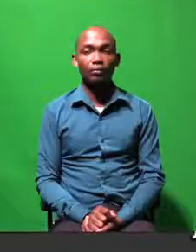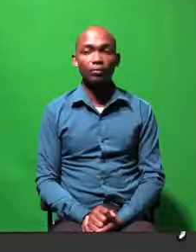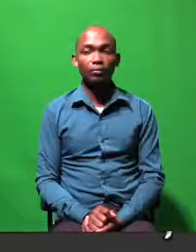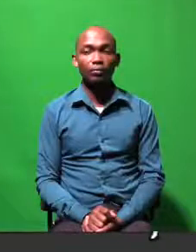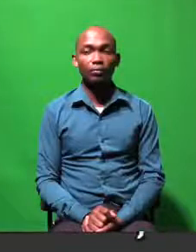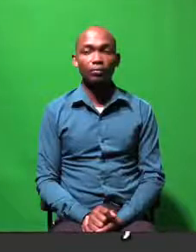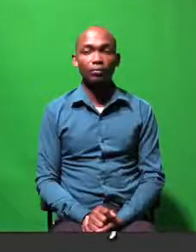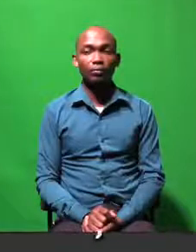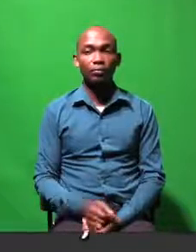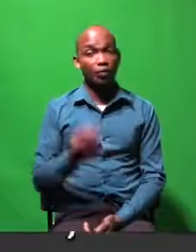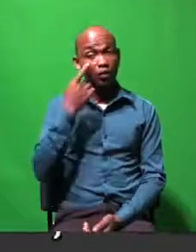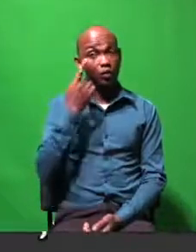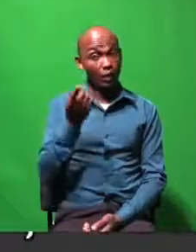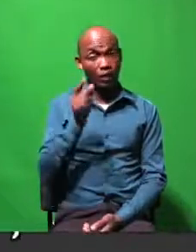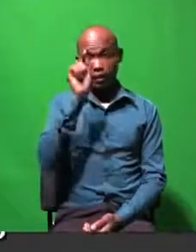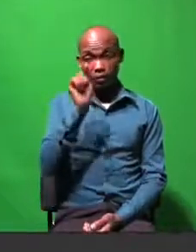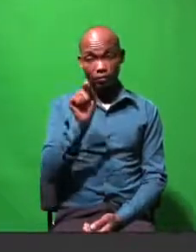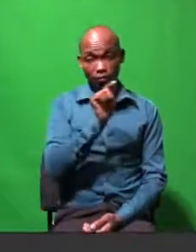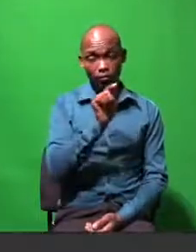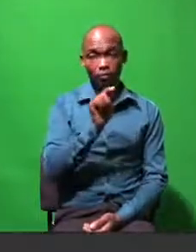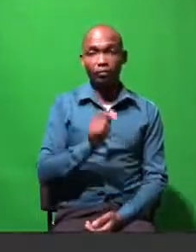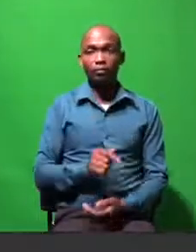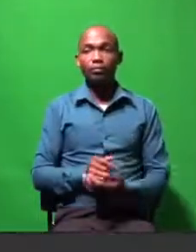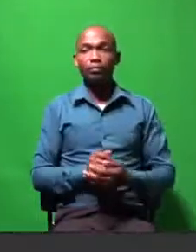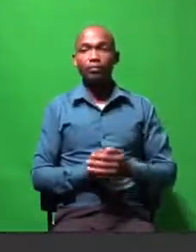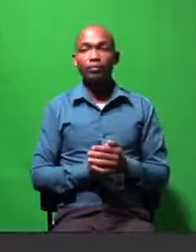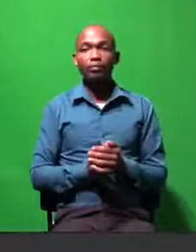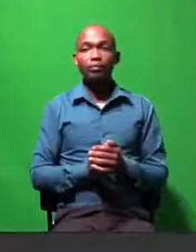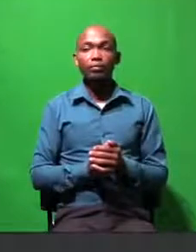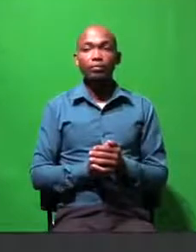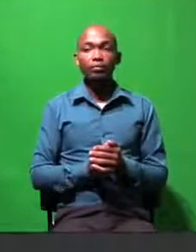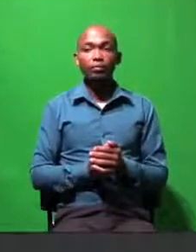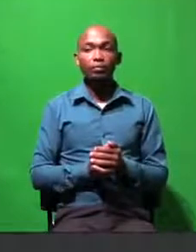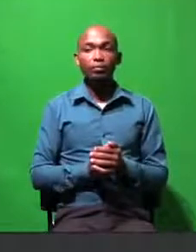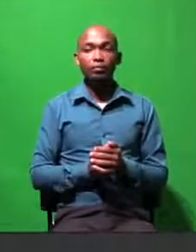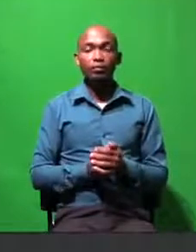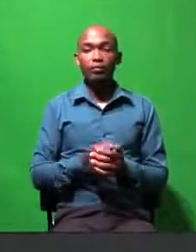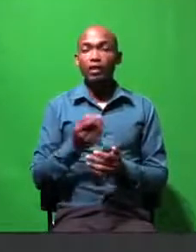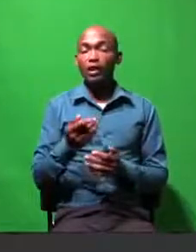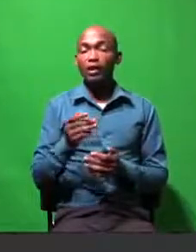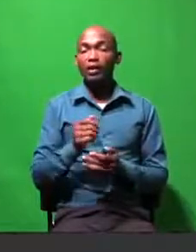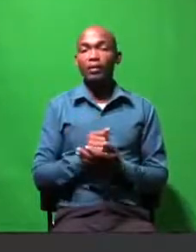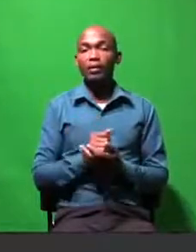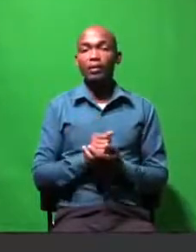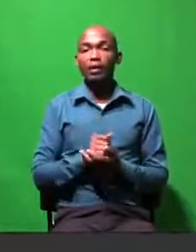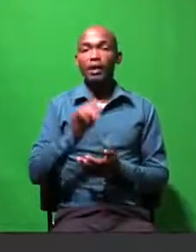you see this, okay? And here is angle B.